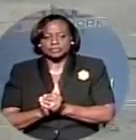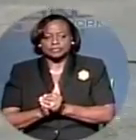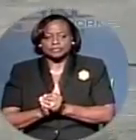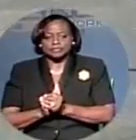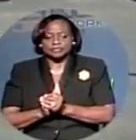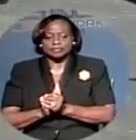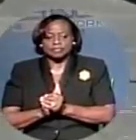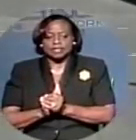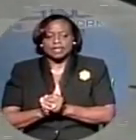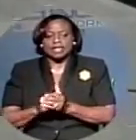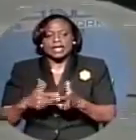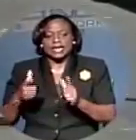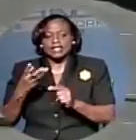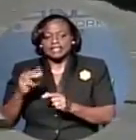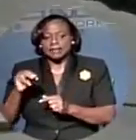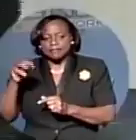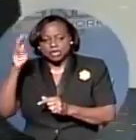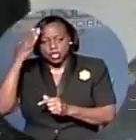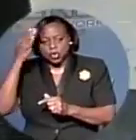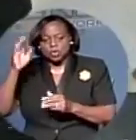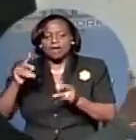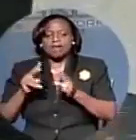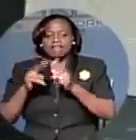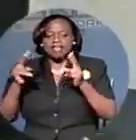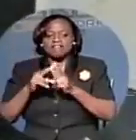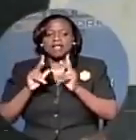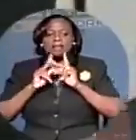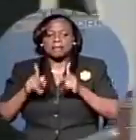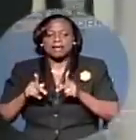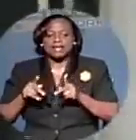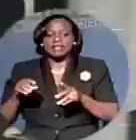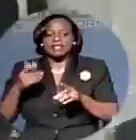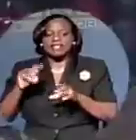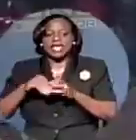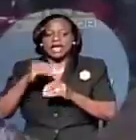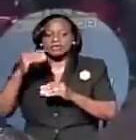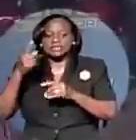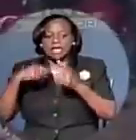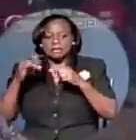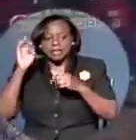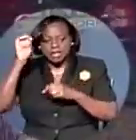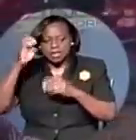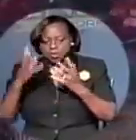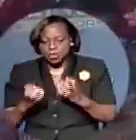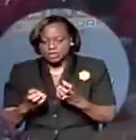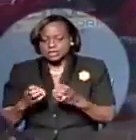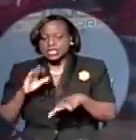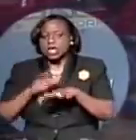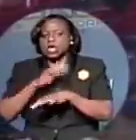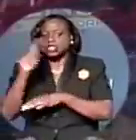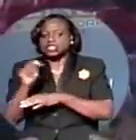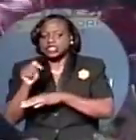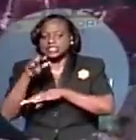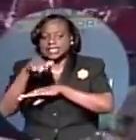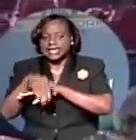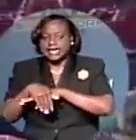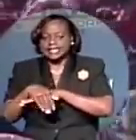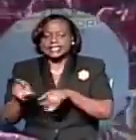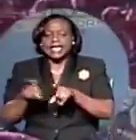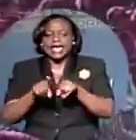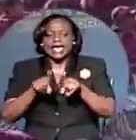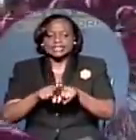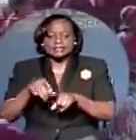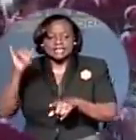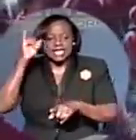parliamentary commissioner, letting them know very publicly the outcome he is demanding. On Tuesday night, as Mr. Ingraham addressed a constituency opening